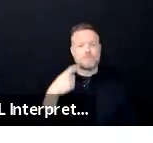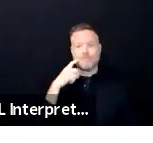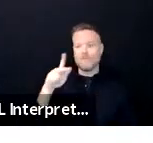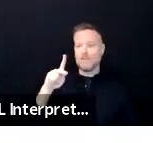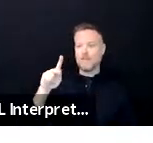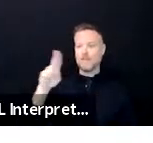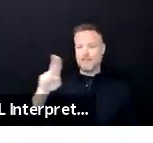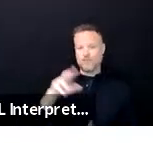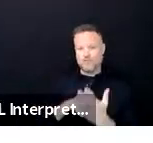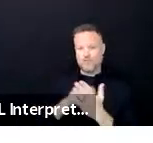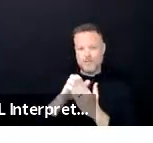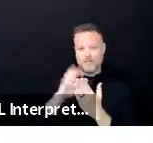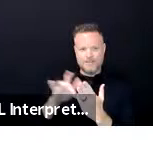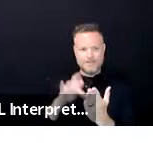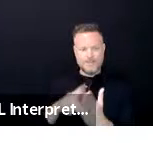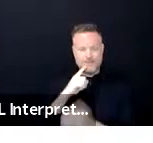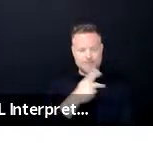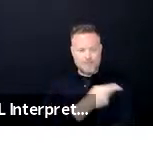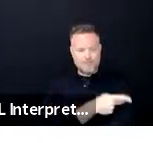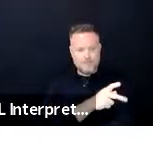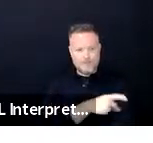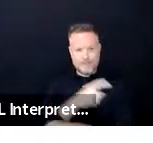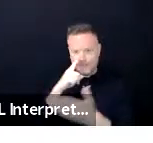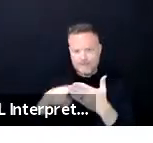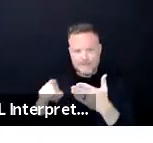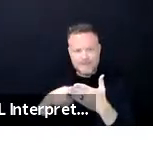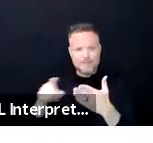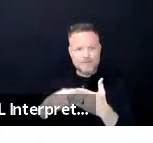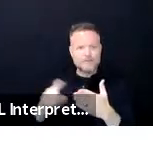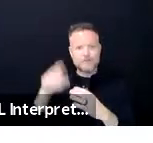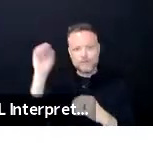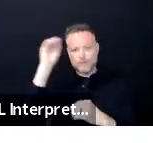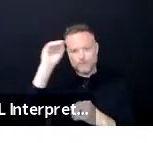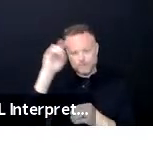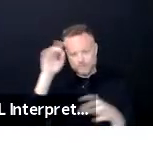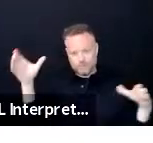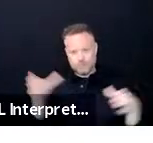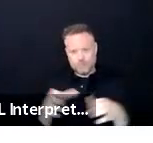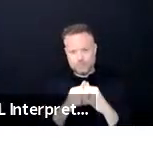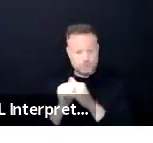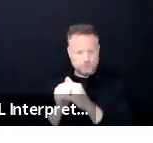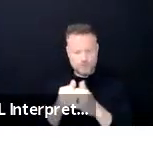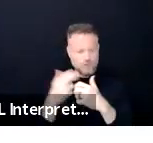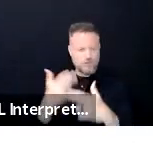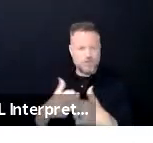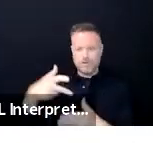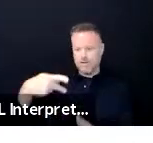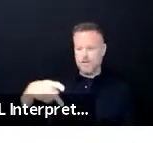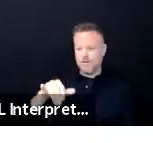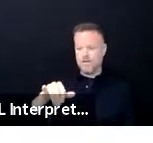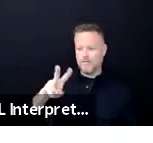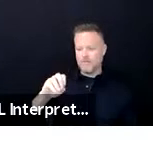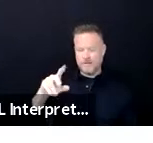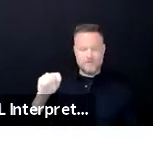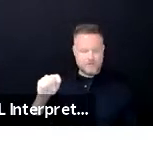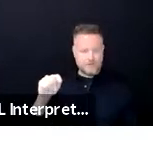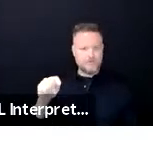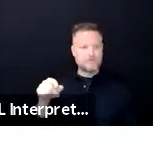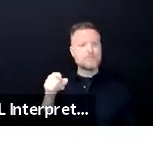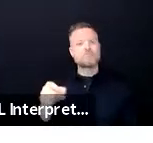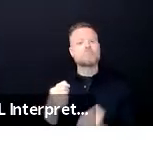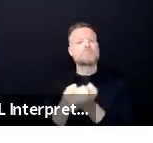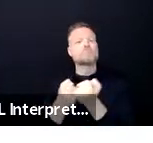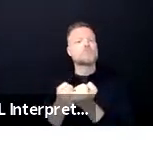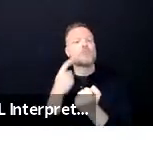Cancer Center's Patient and Investigator Voices Organizing Together, or PIVOT, patient leadership team. He advocates